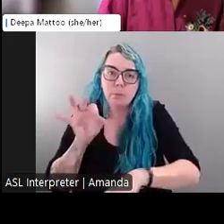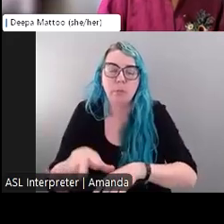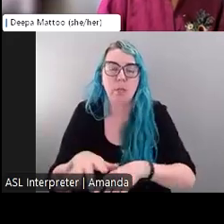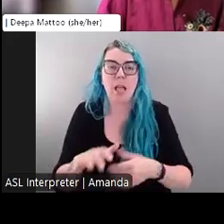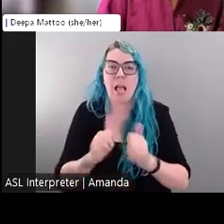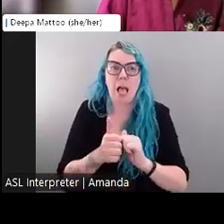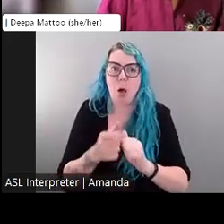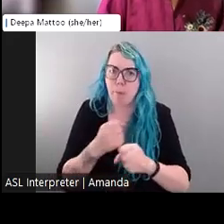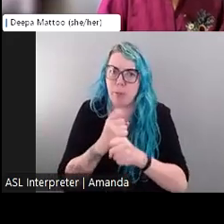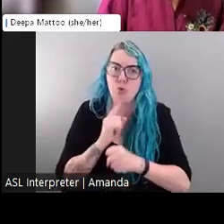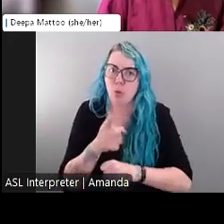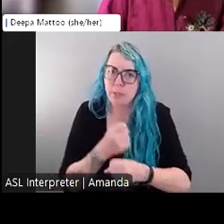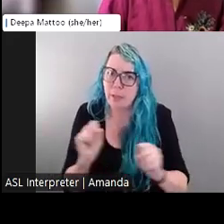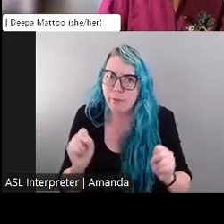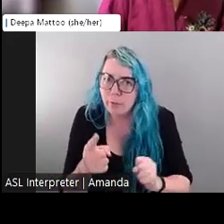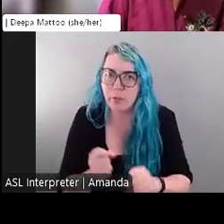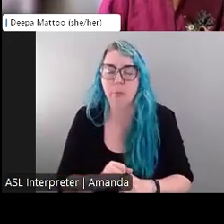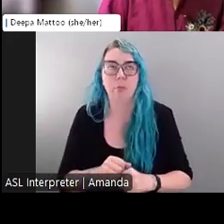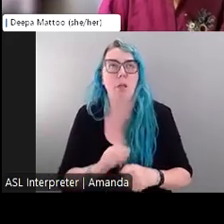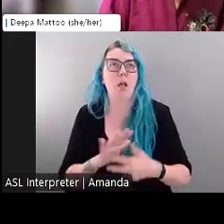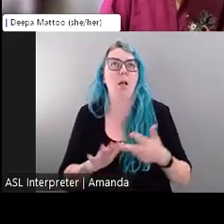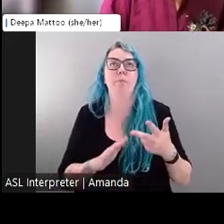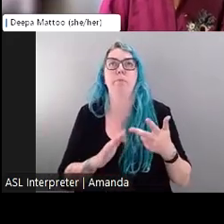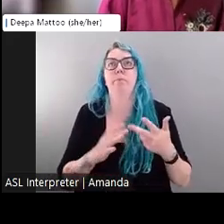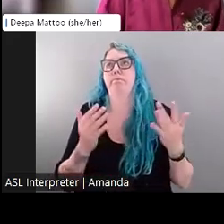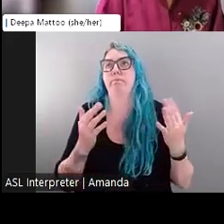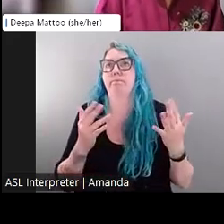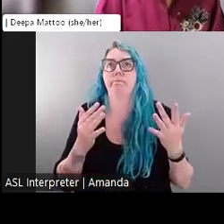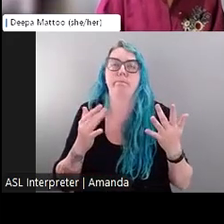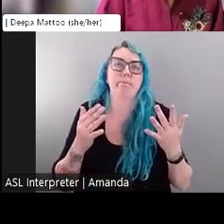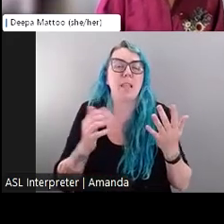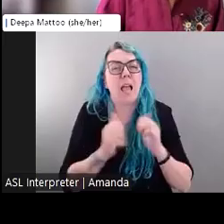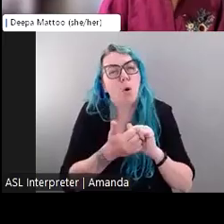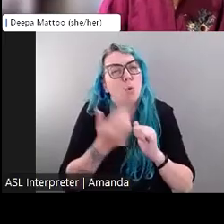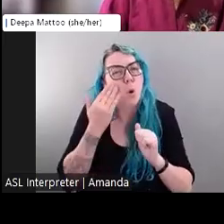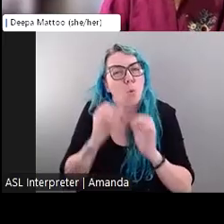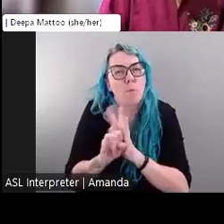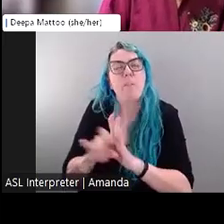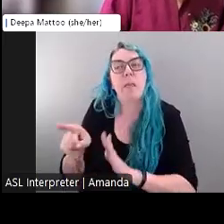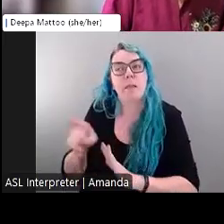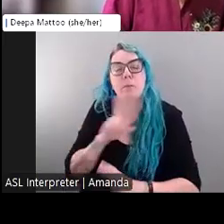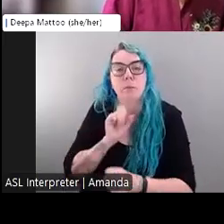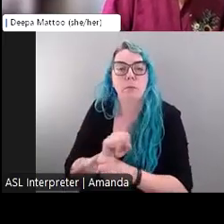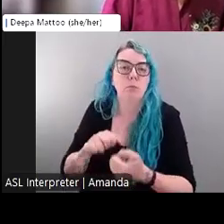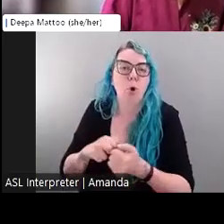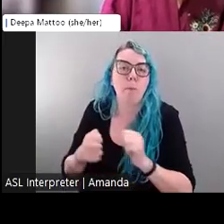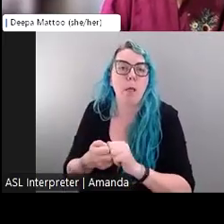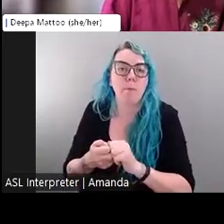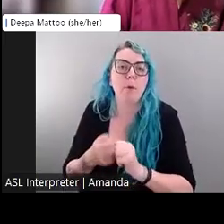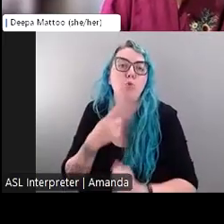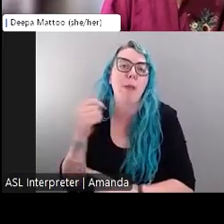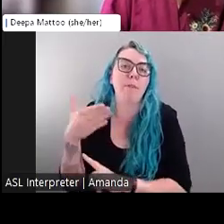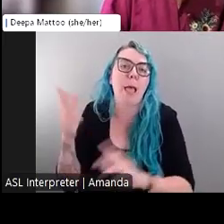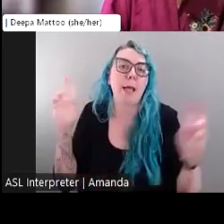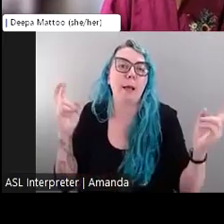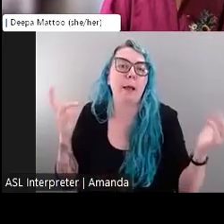safe? What kind of red flags and green flags in there when I'm in a relationship? And